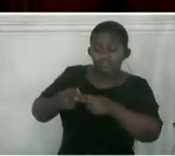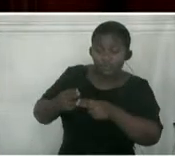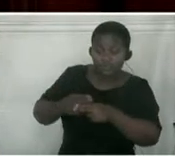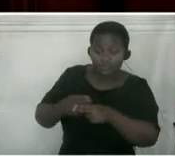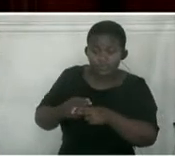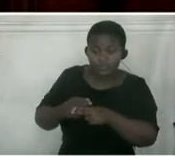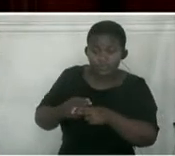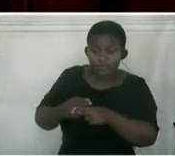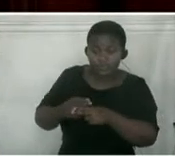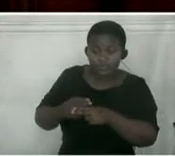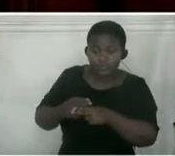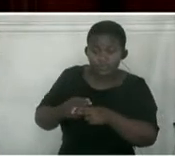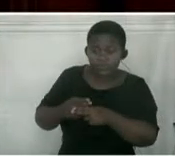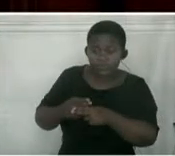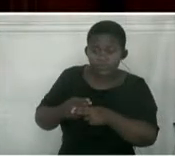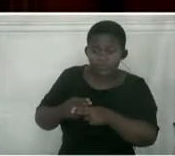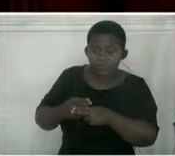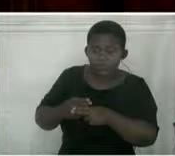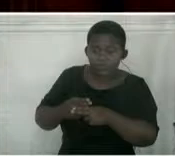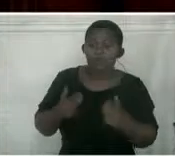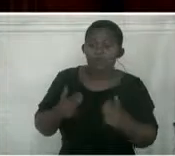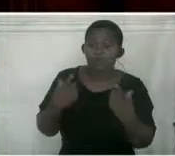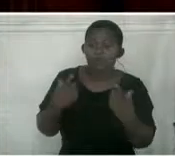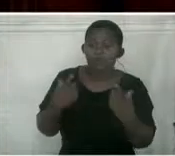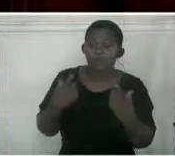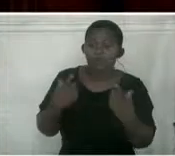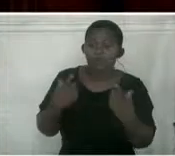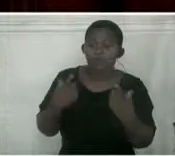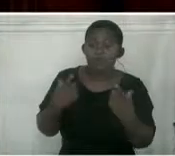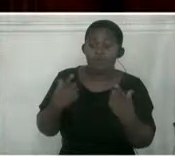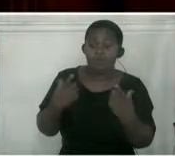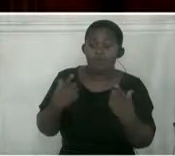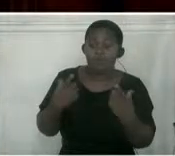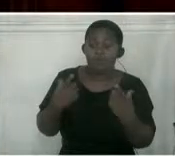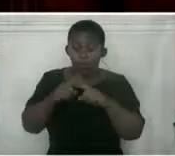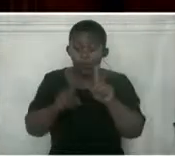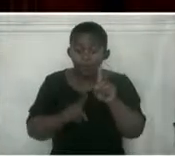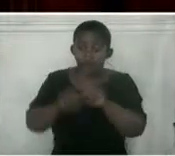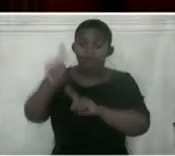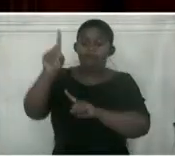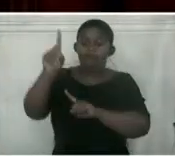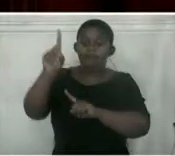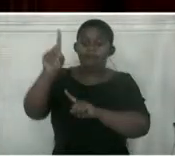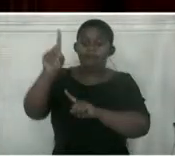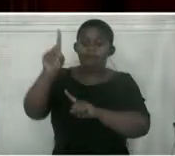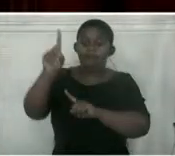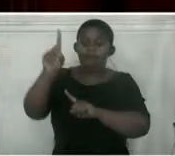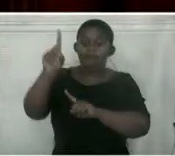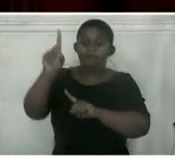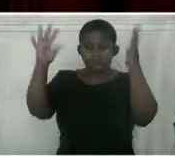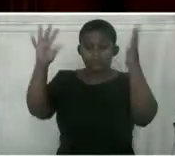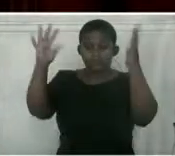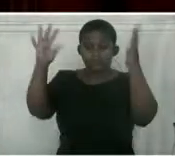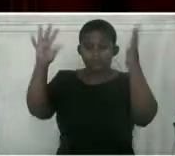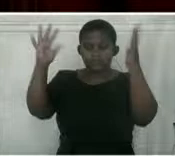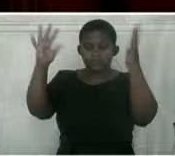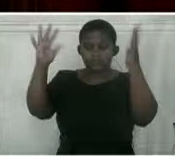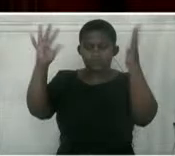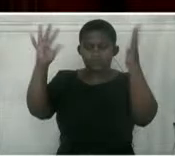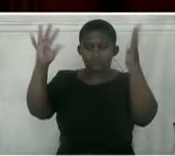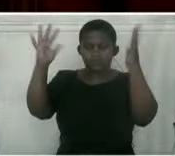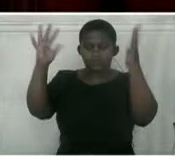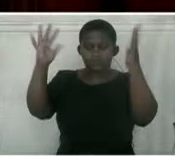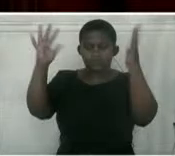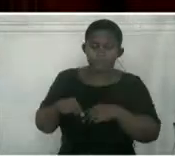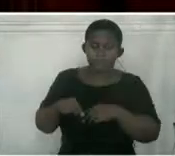corrective actions and measures. Where we succeed, we must celebrate those